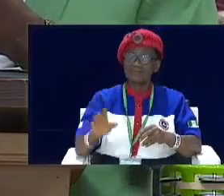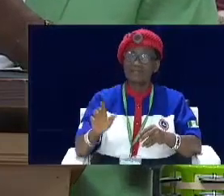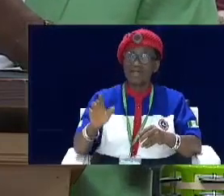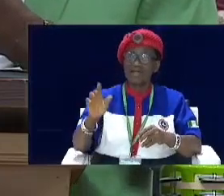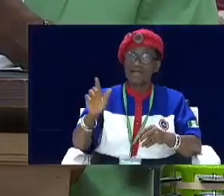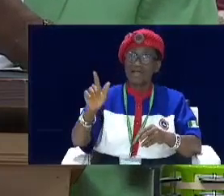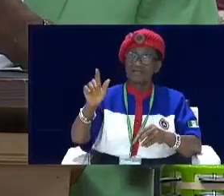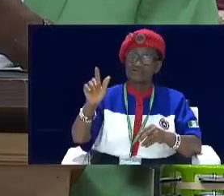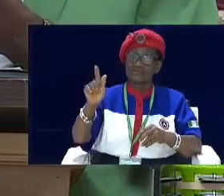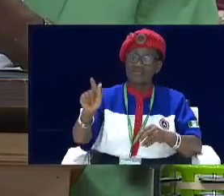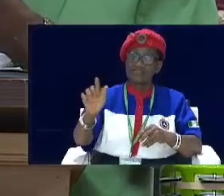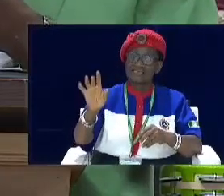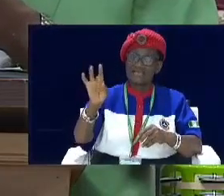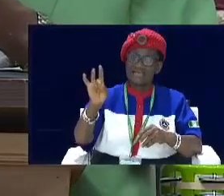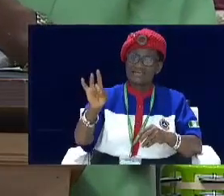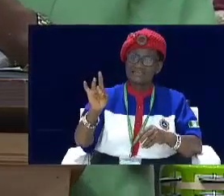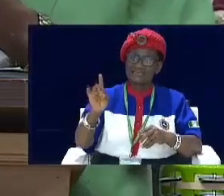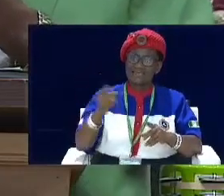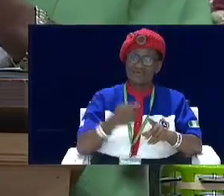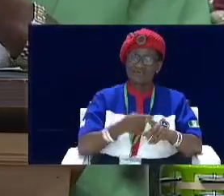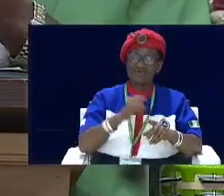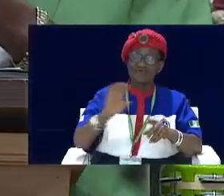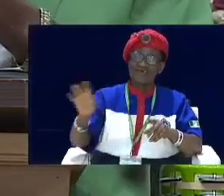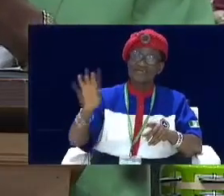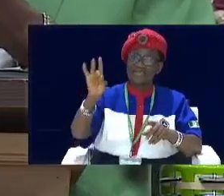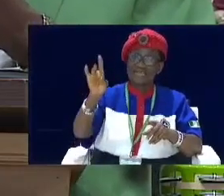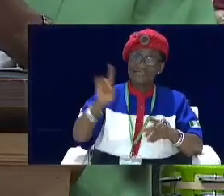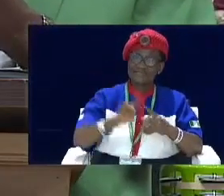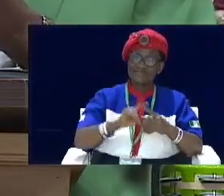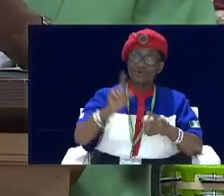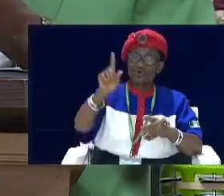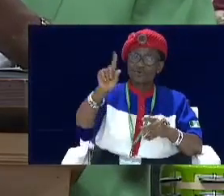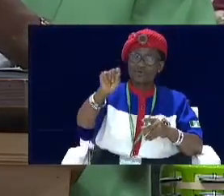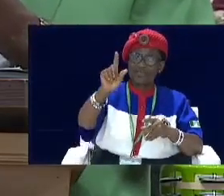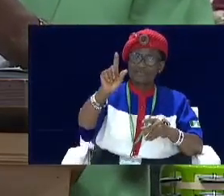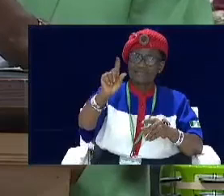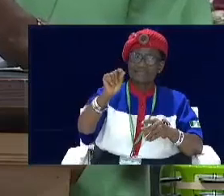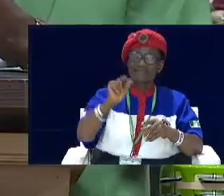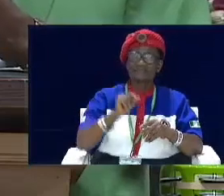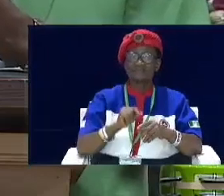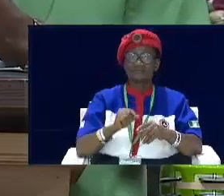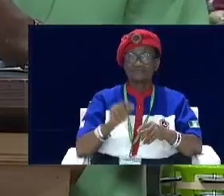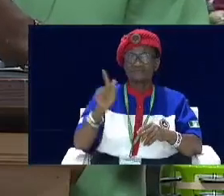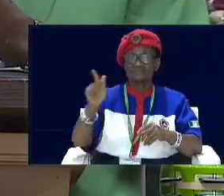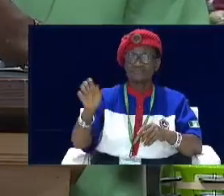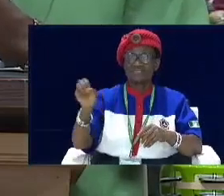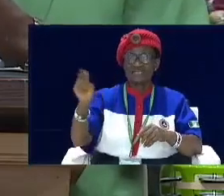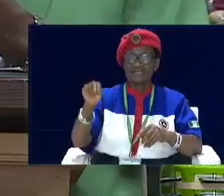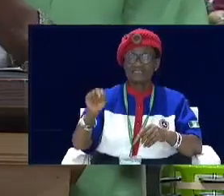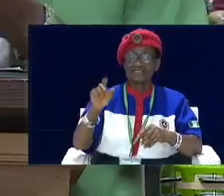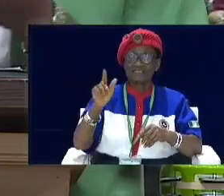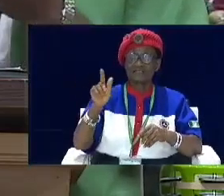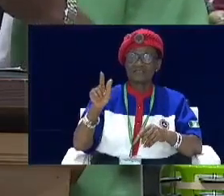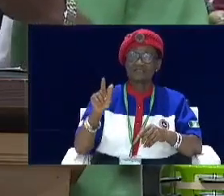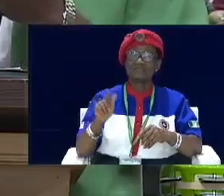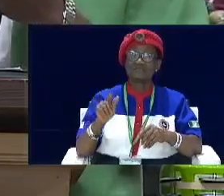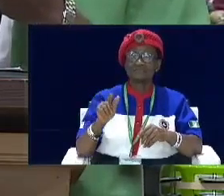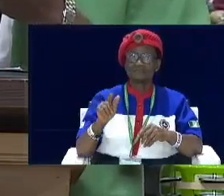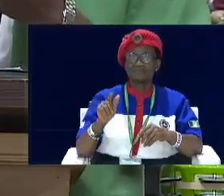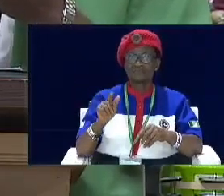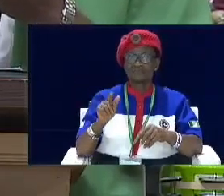ori kejidiniadota. From verse 8 to 20. Lati ese kejo de ogun. Genesis 48, 8 to 20. Genesis